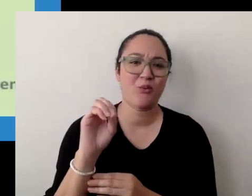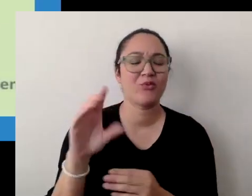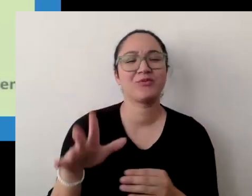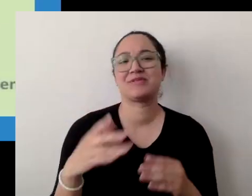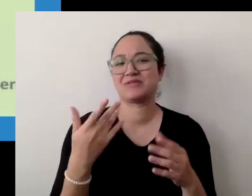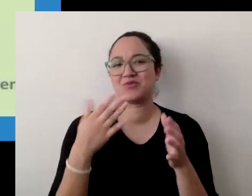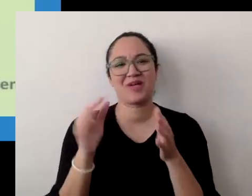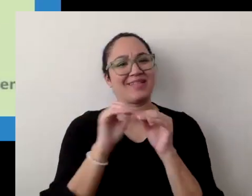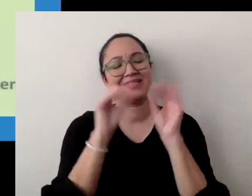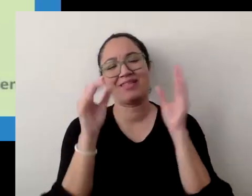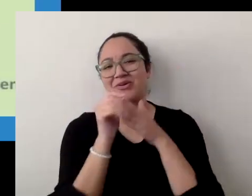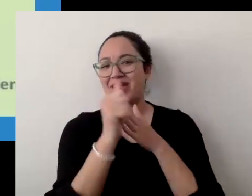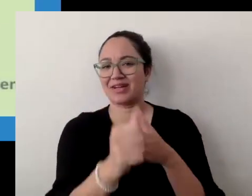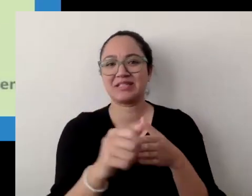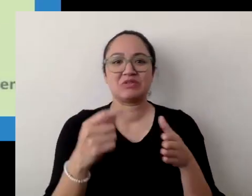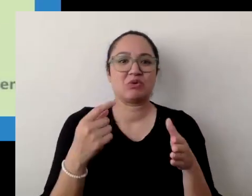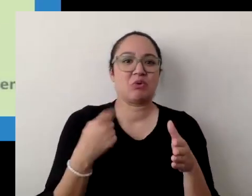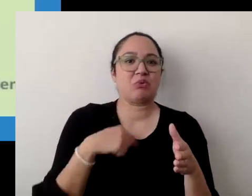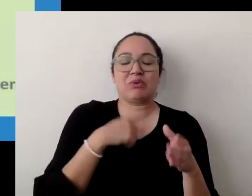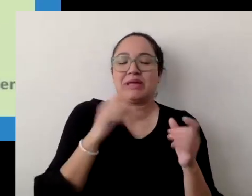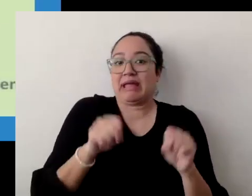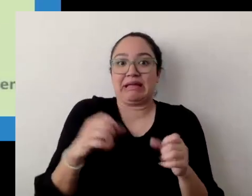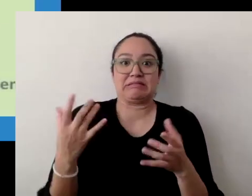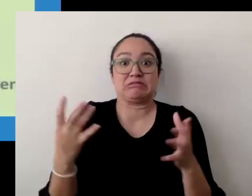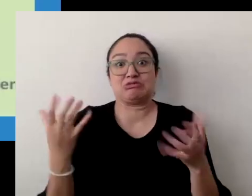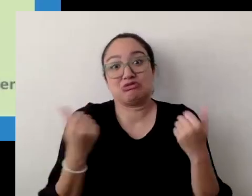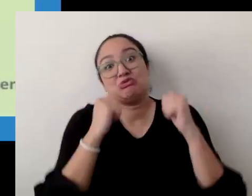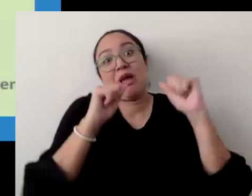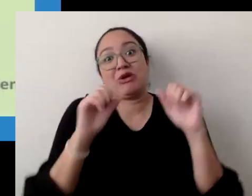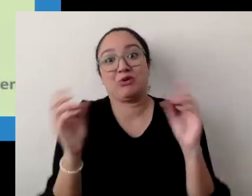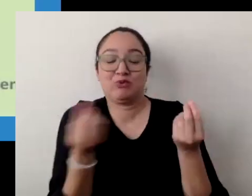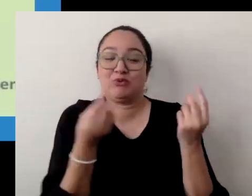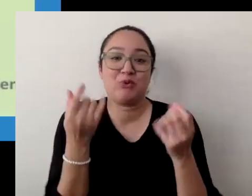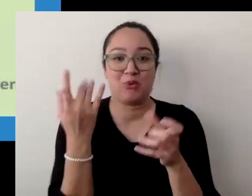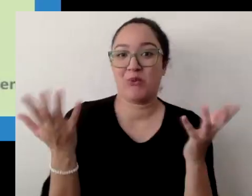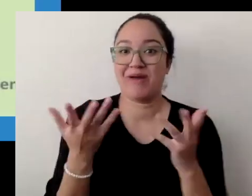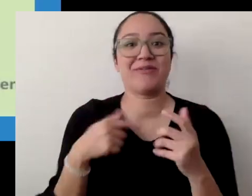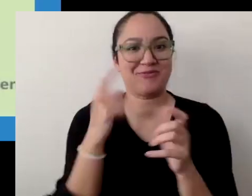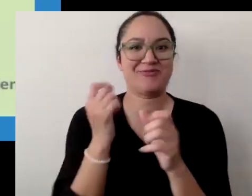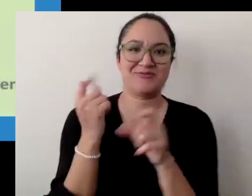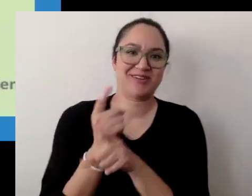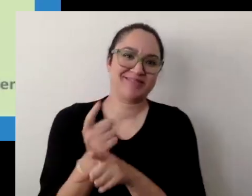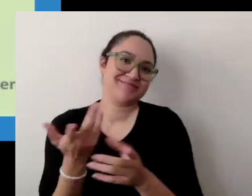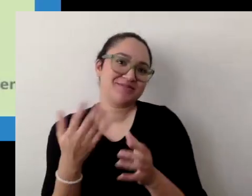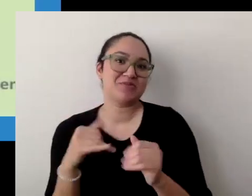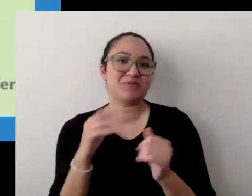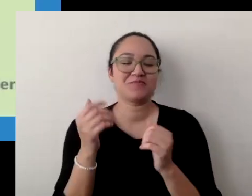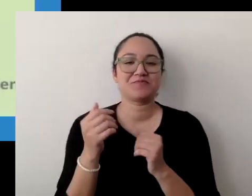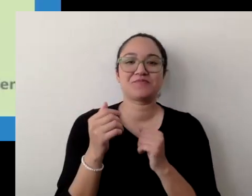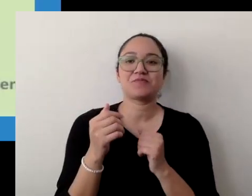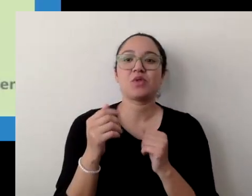clear guidance on what we can at least attempt to do, right? As we're dealing with this challenge. Okay, it says,